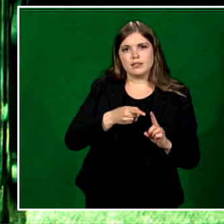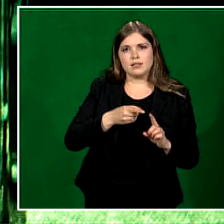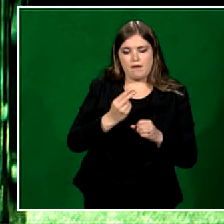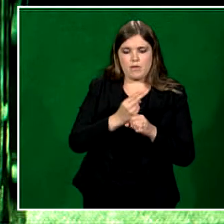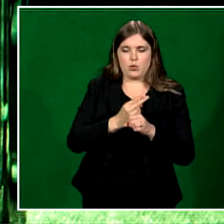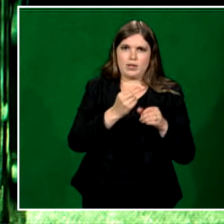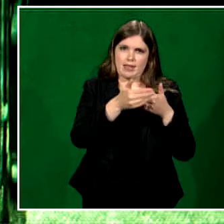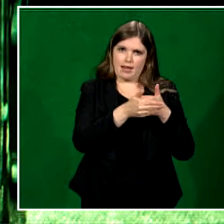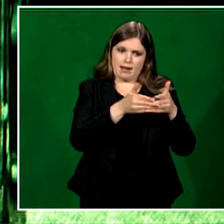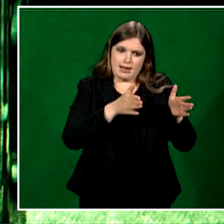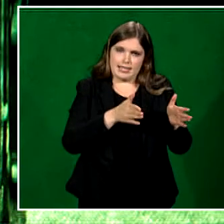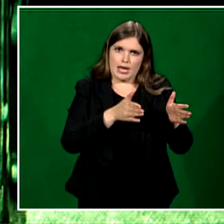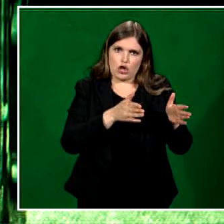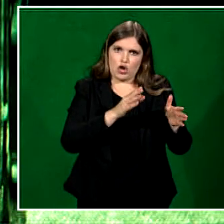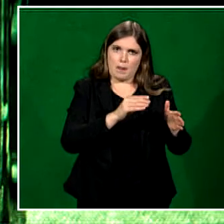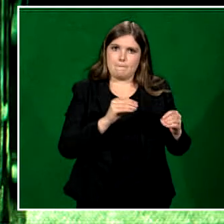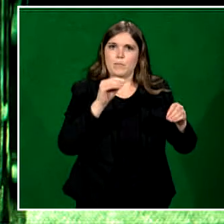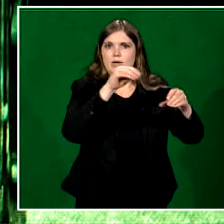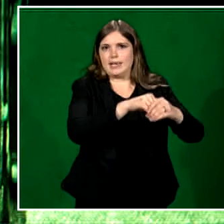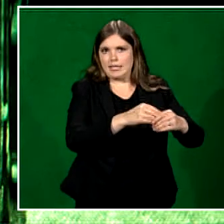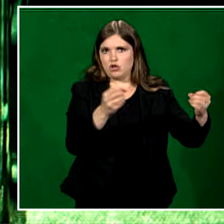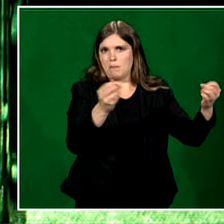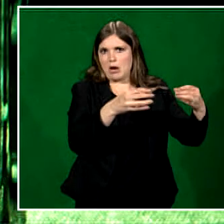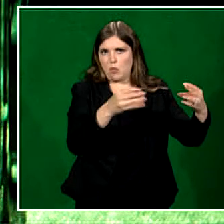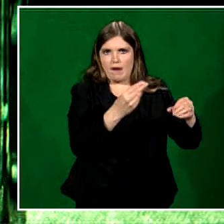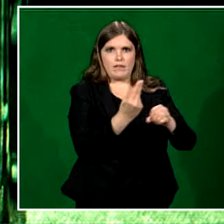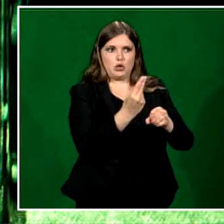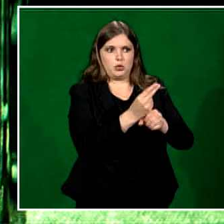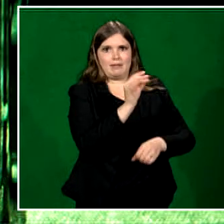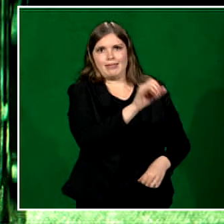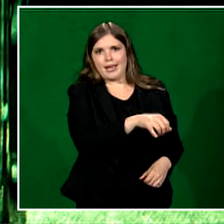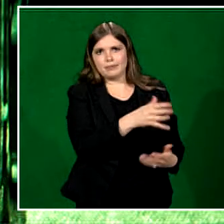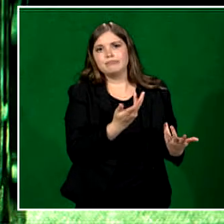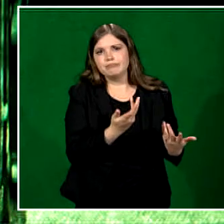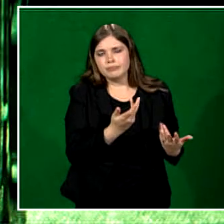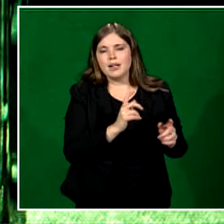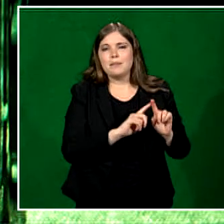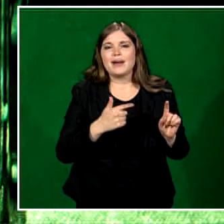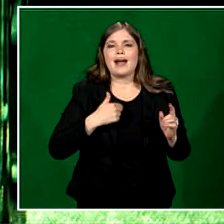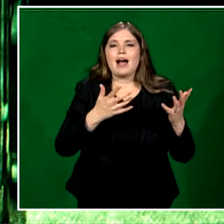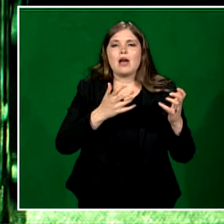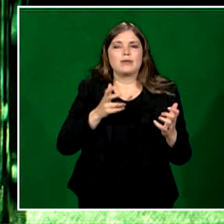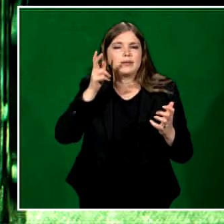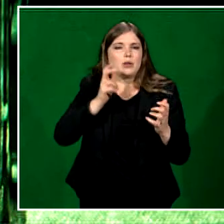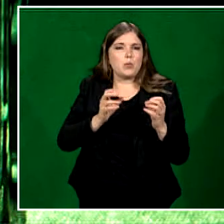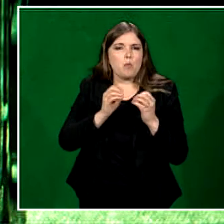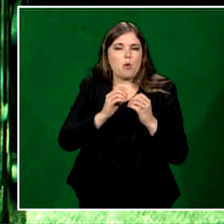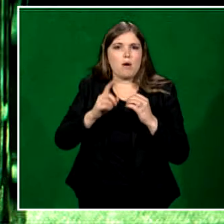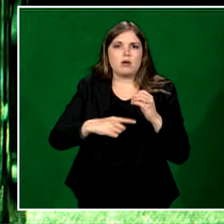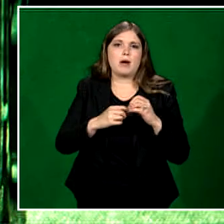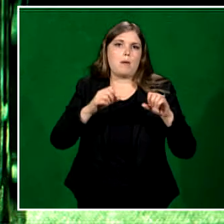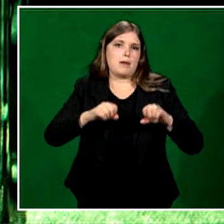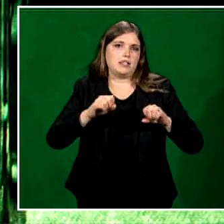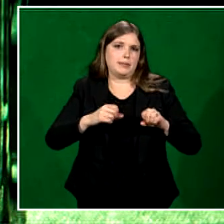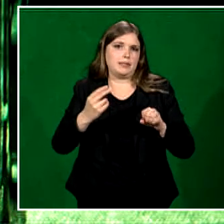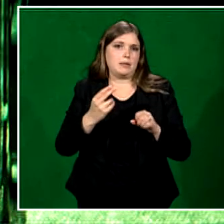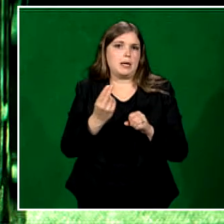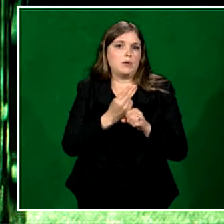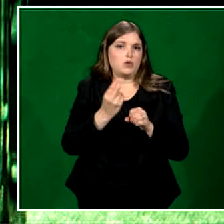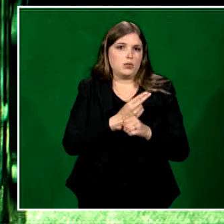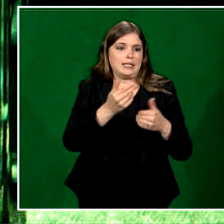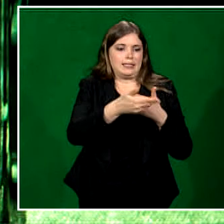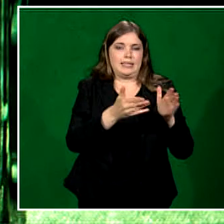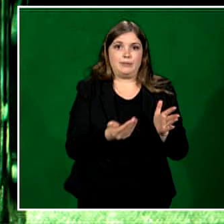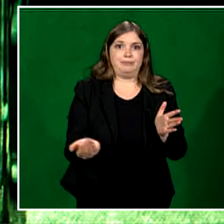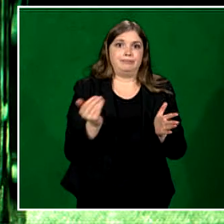container straight into the microwave and using that. I'd love to hear a bit more about the possibilities of reusable